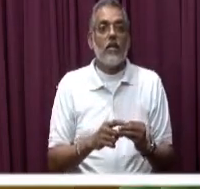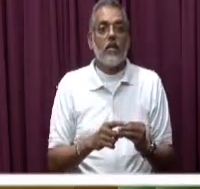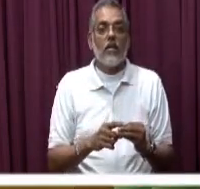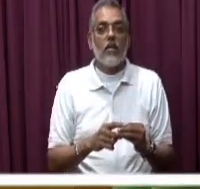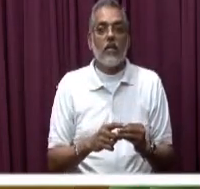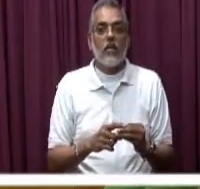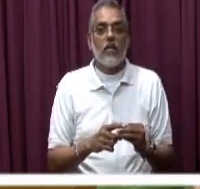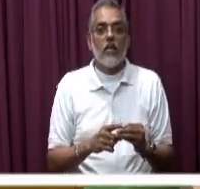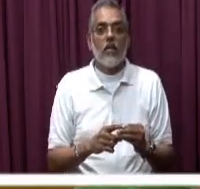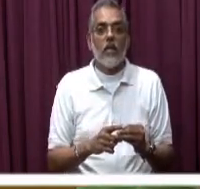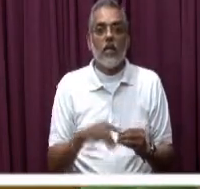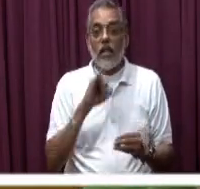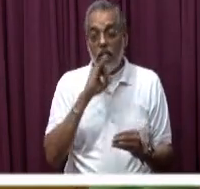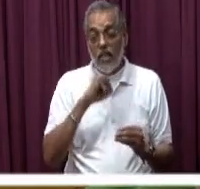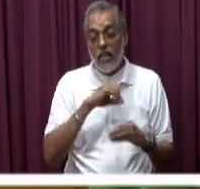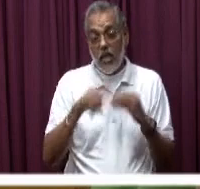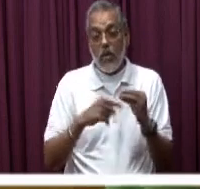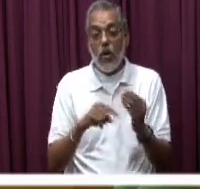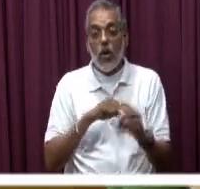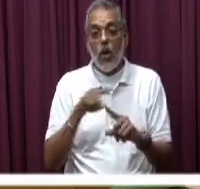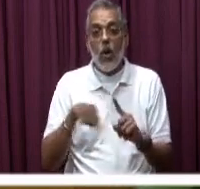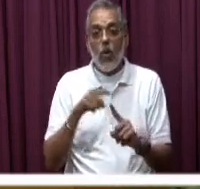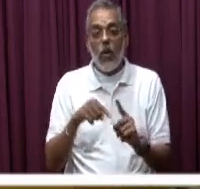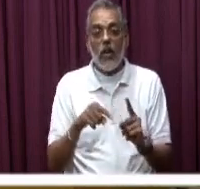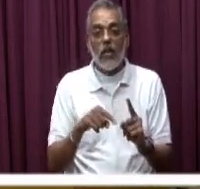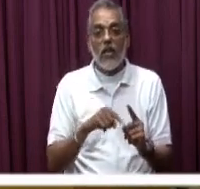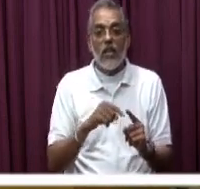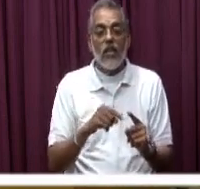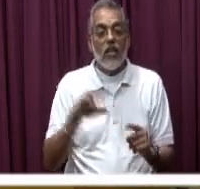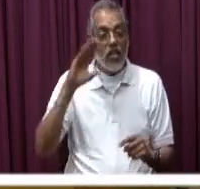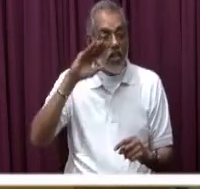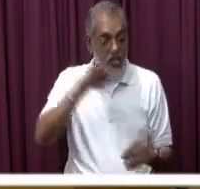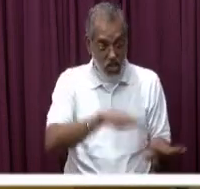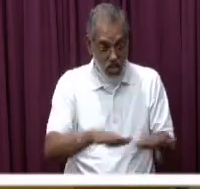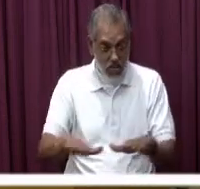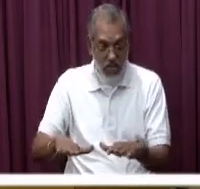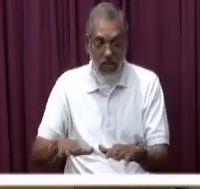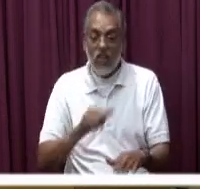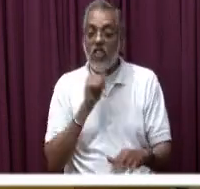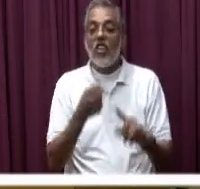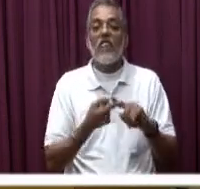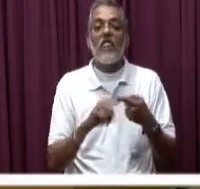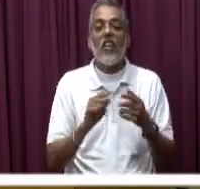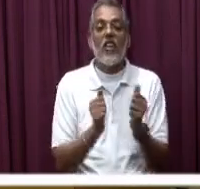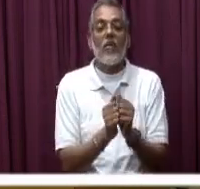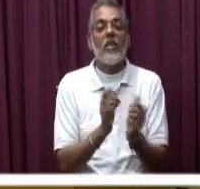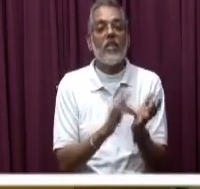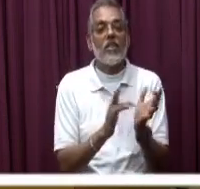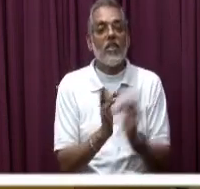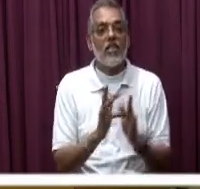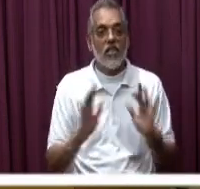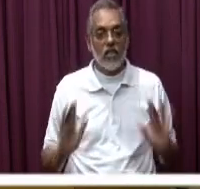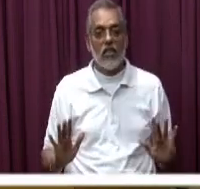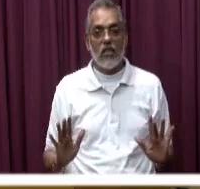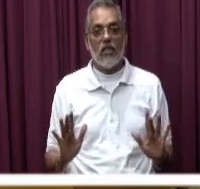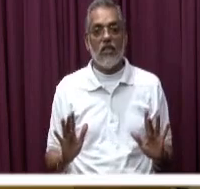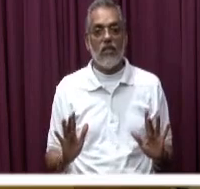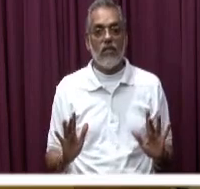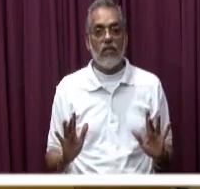unfriend you, but when he unfriend you, you're well unfriended. You're well